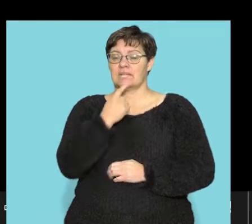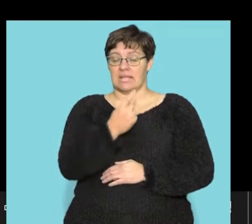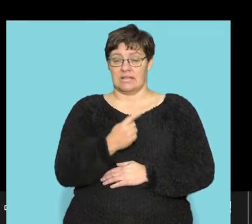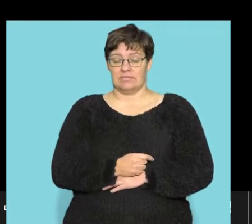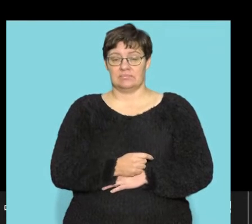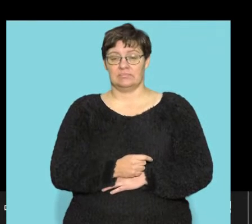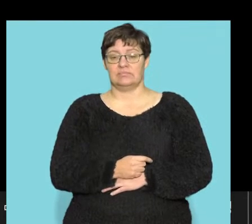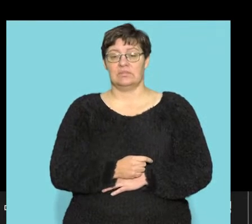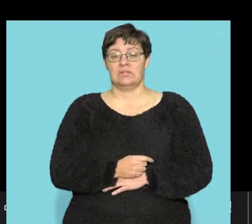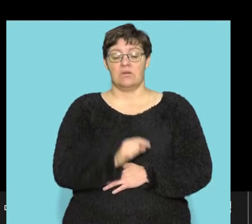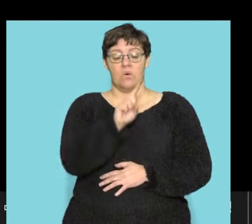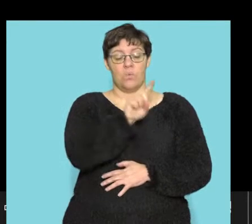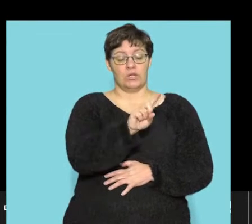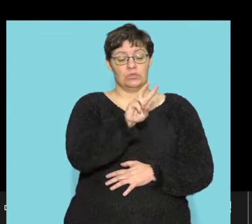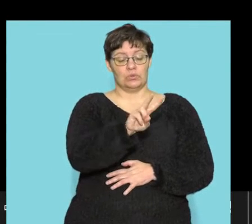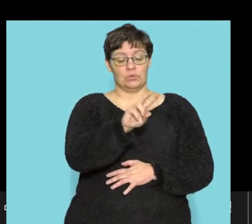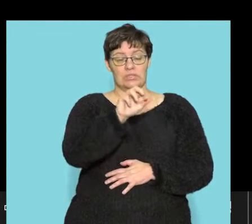And we say fine,